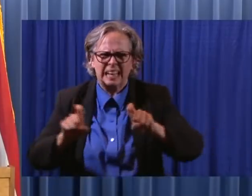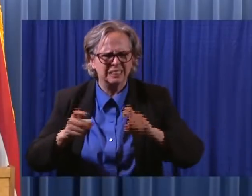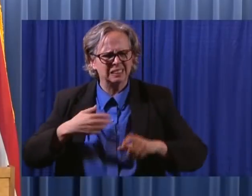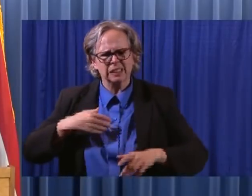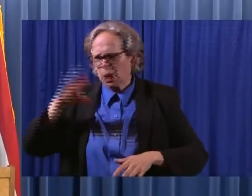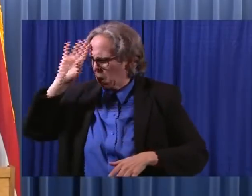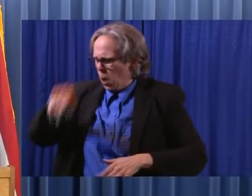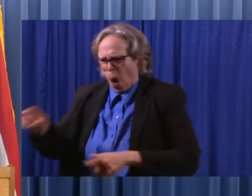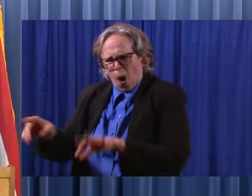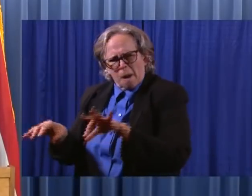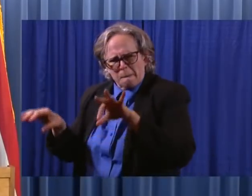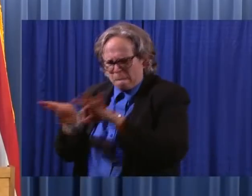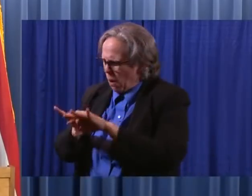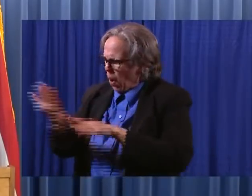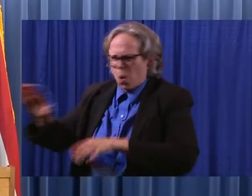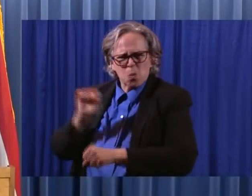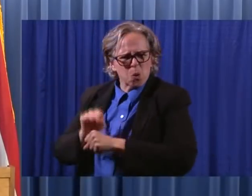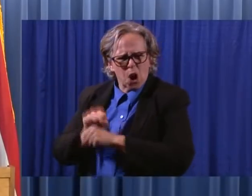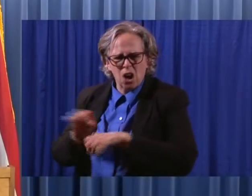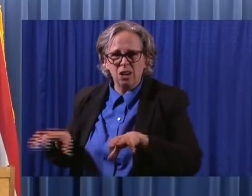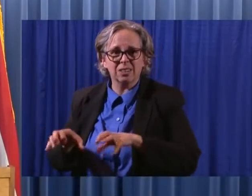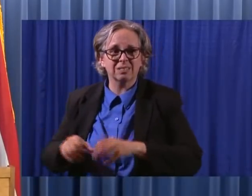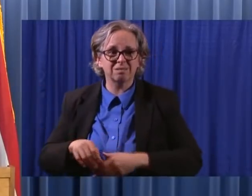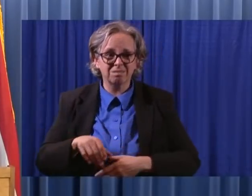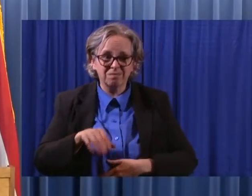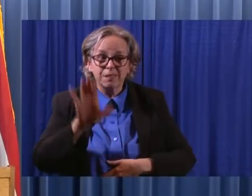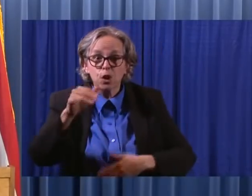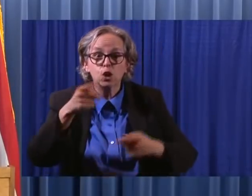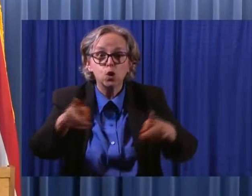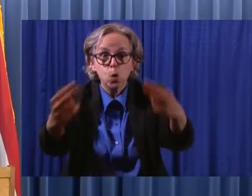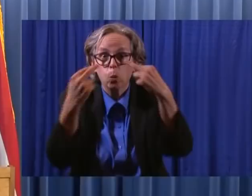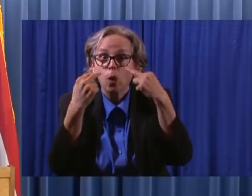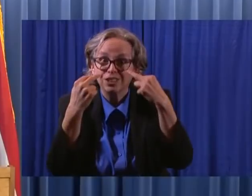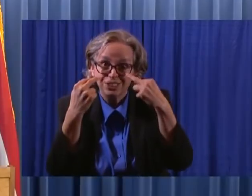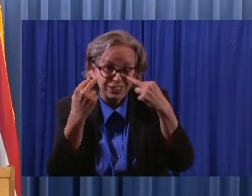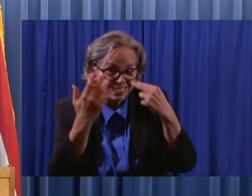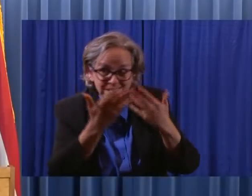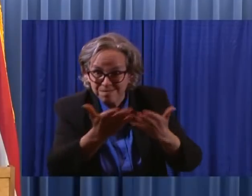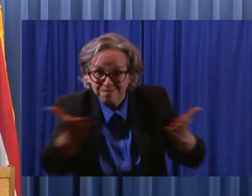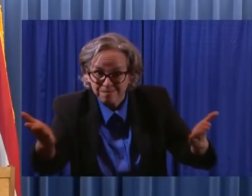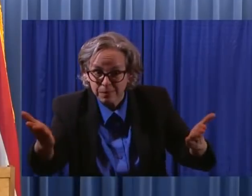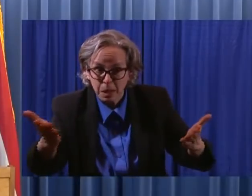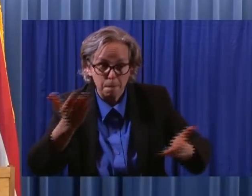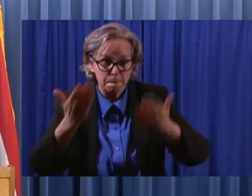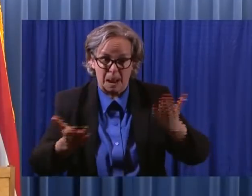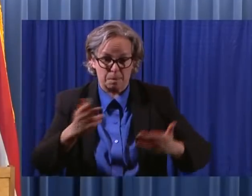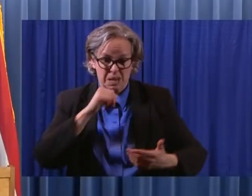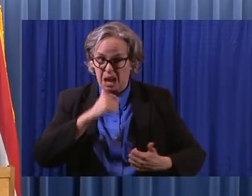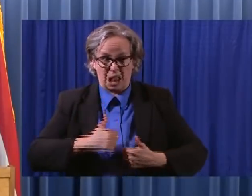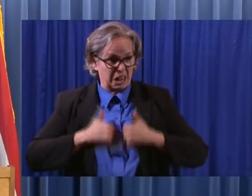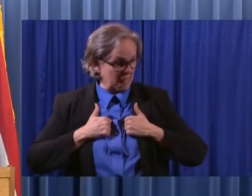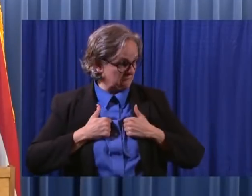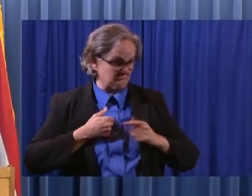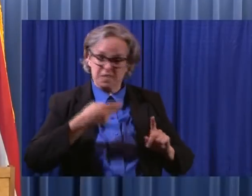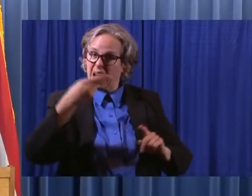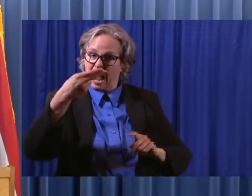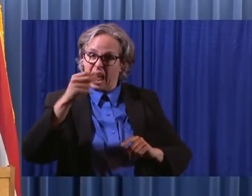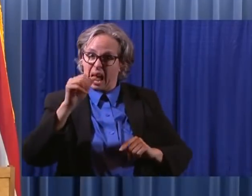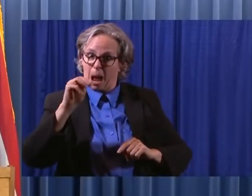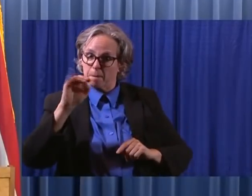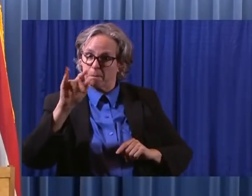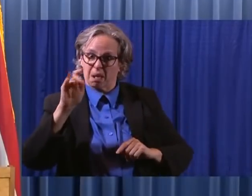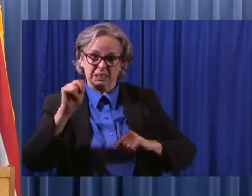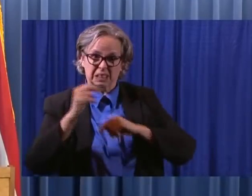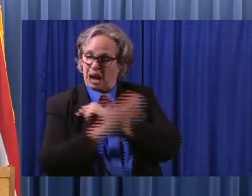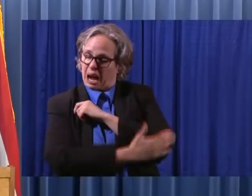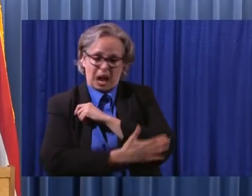important. For those of our viewers, Doctor, who are not from Hamilton County or who are not in